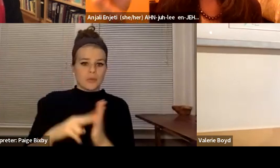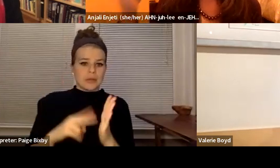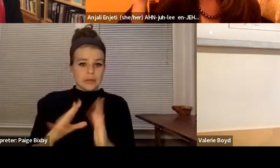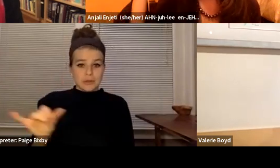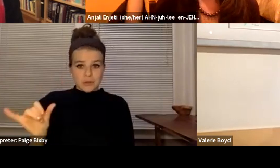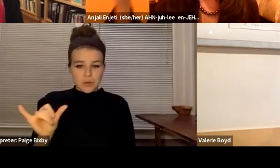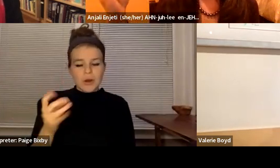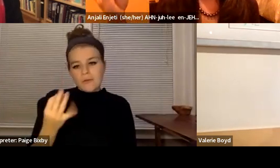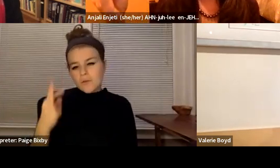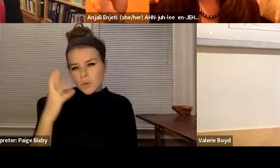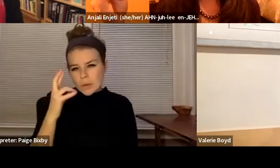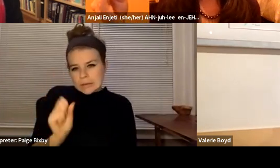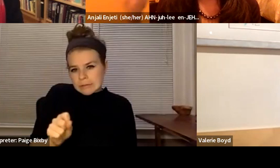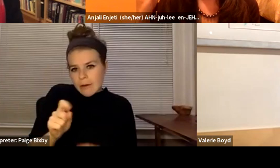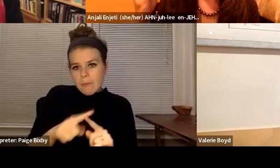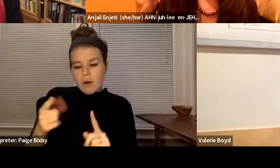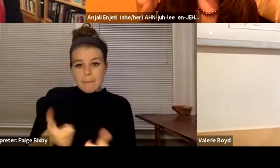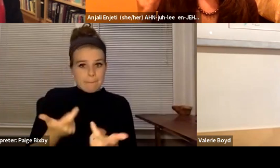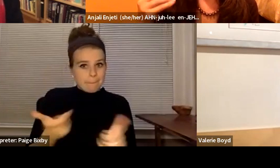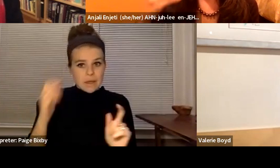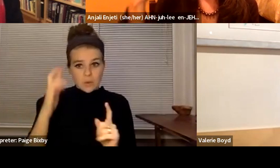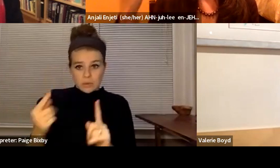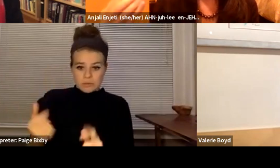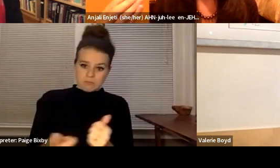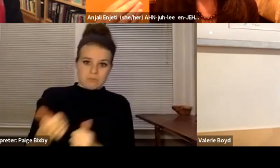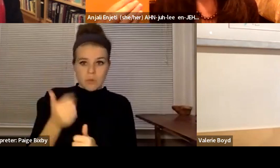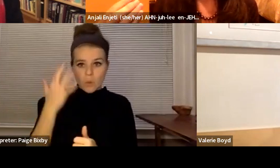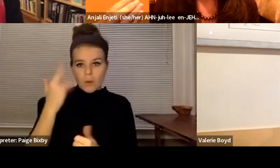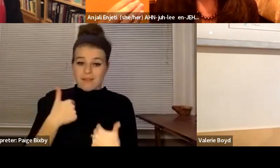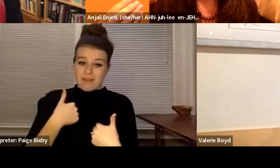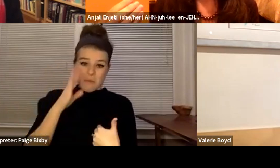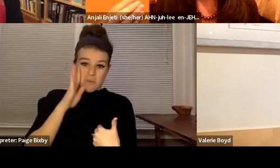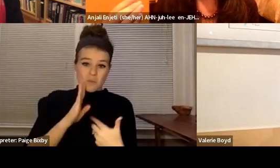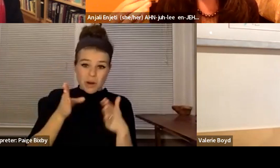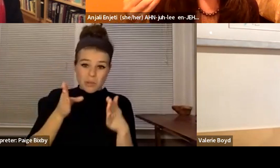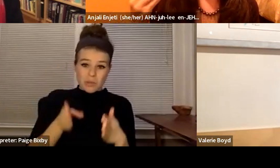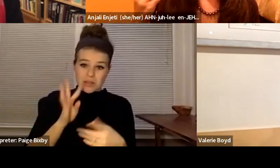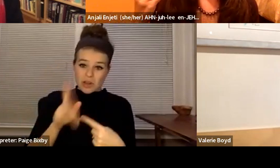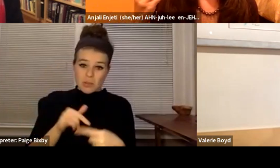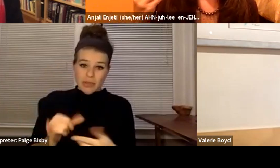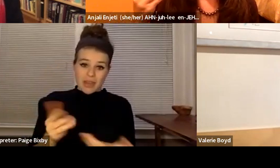of reasons, but the big one would be is because I'm a brown person talking about it.